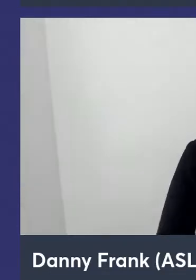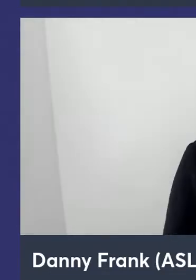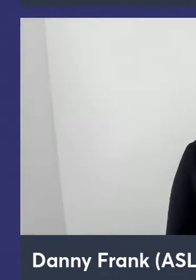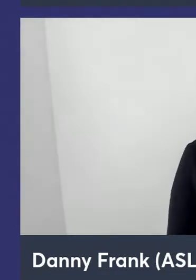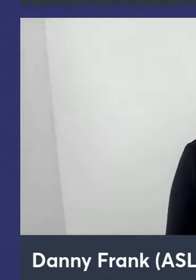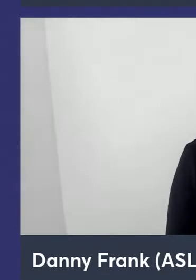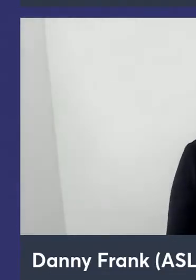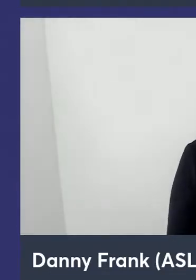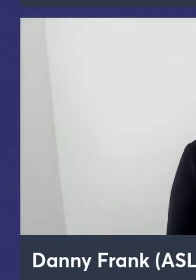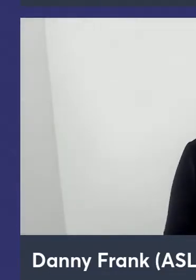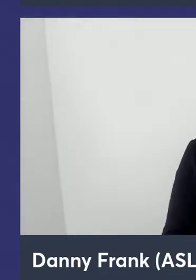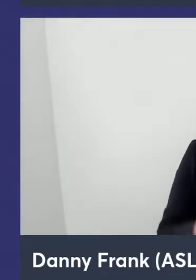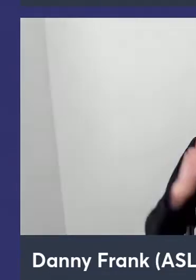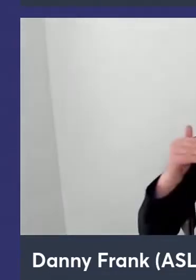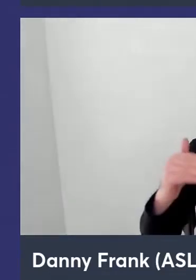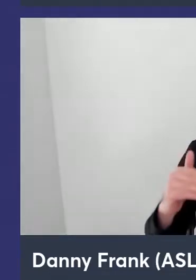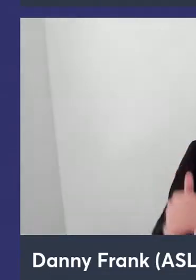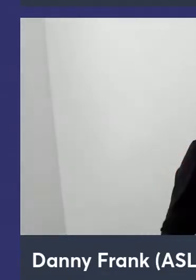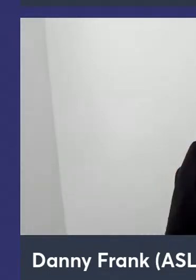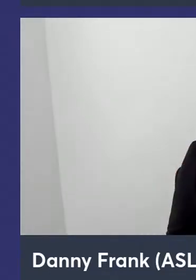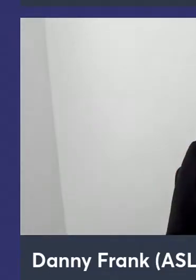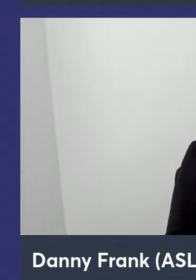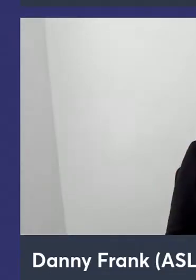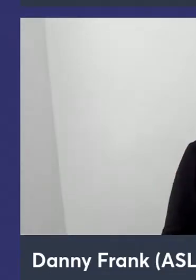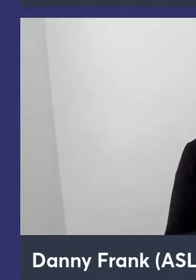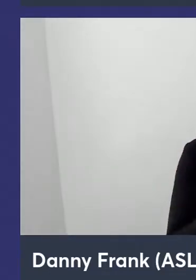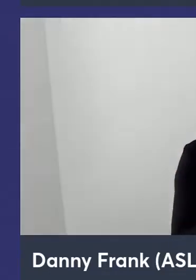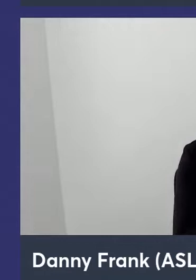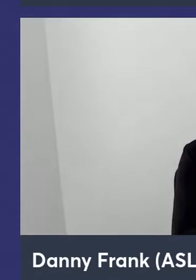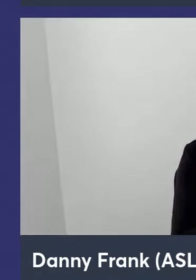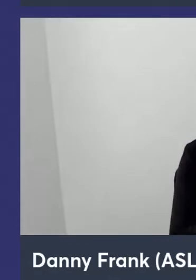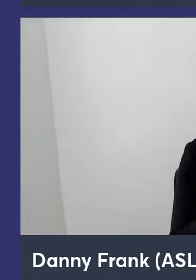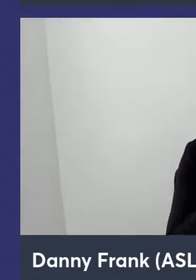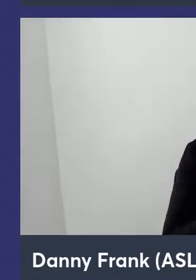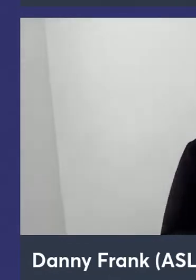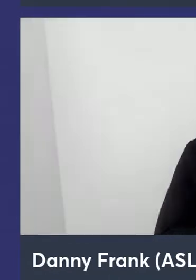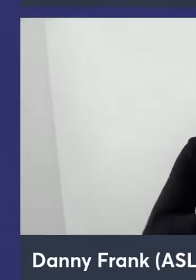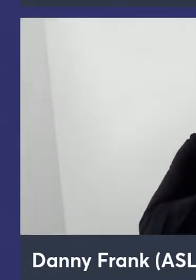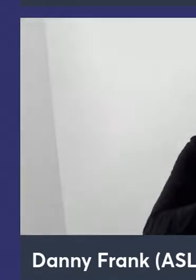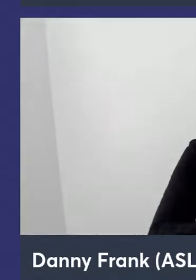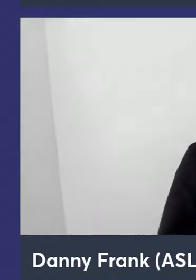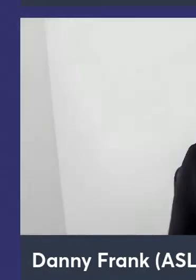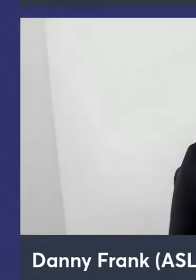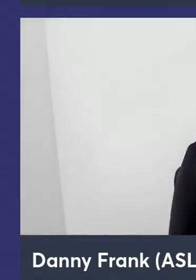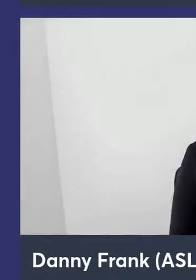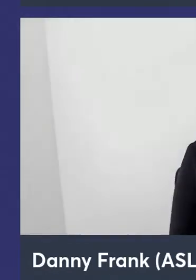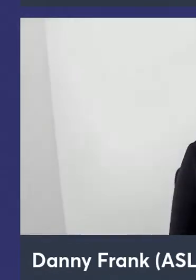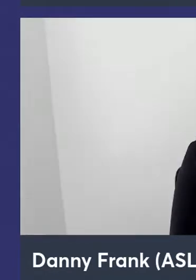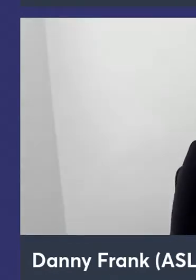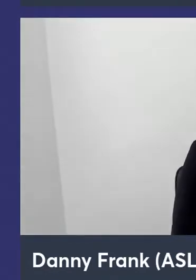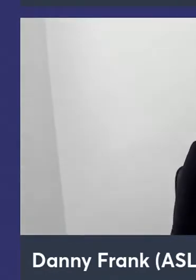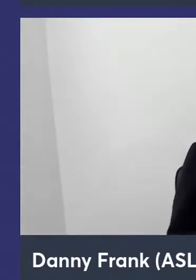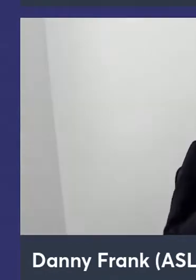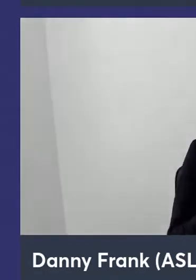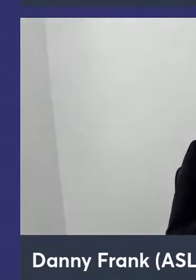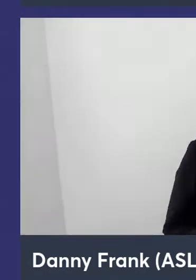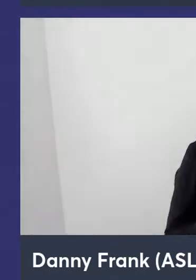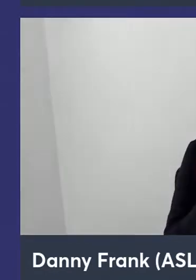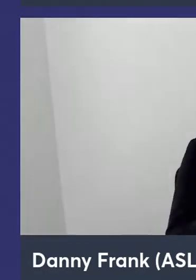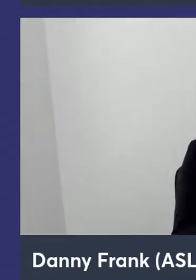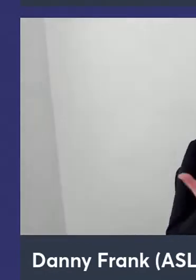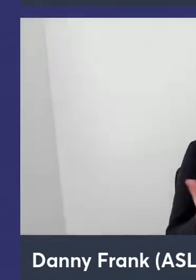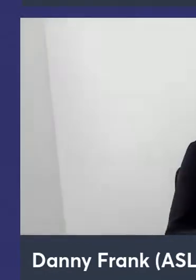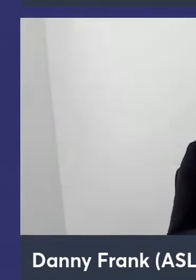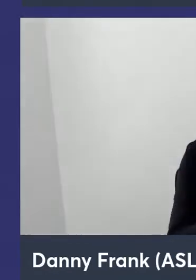it's essentially around 6x faster. So we've kind of solved with this launch, we've solved for multiple problems. We've solved for the slower training